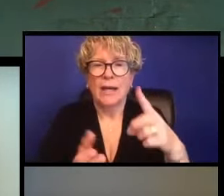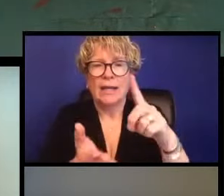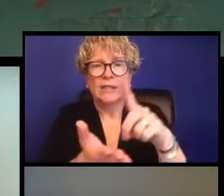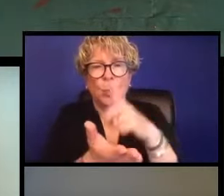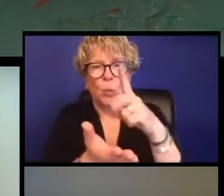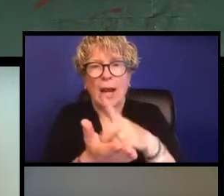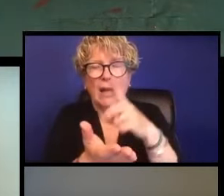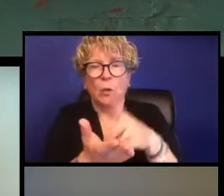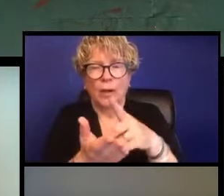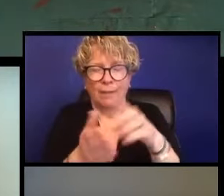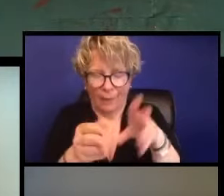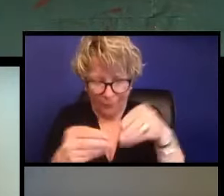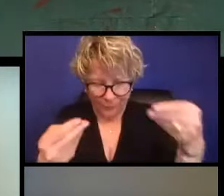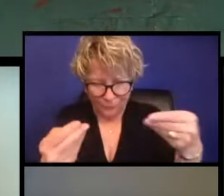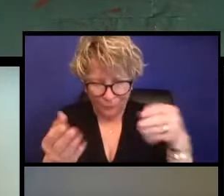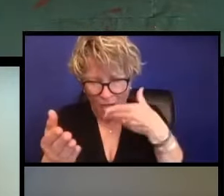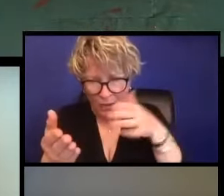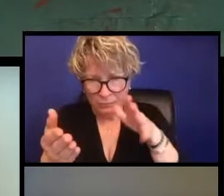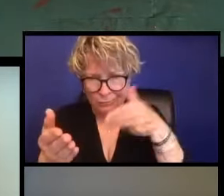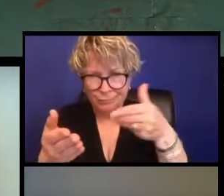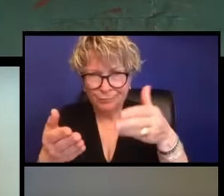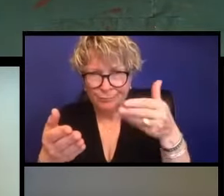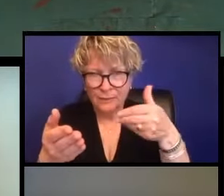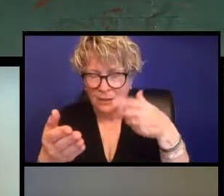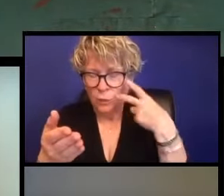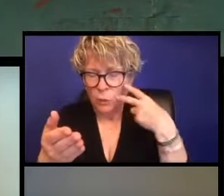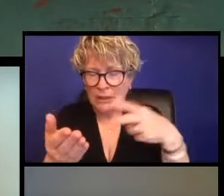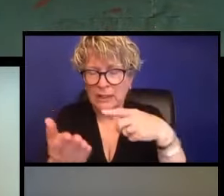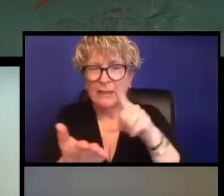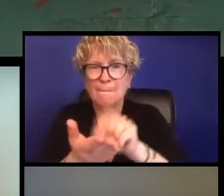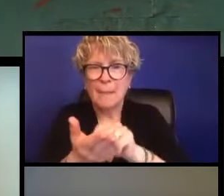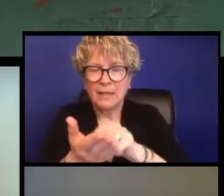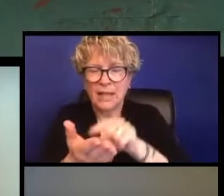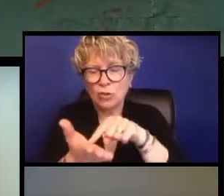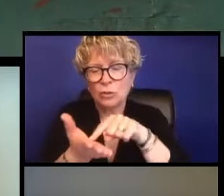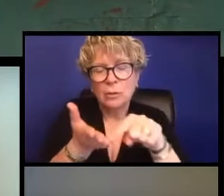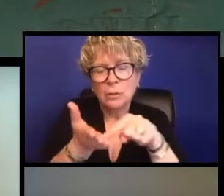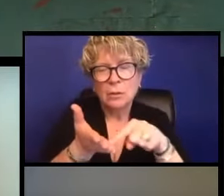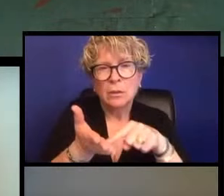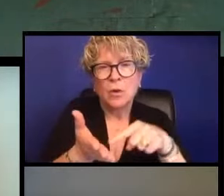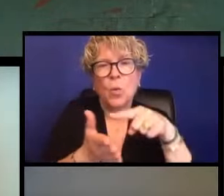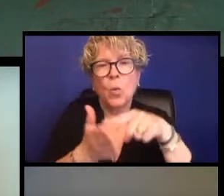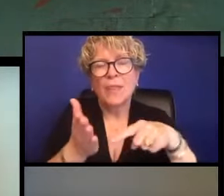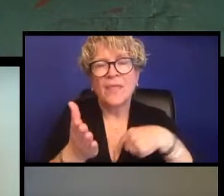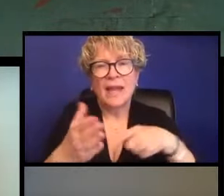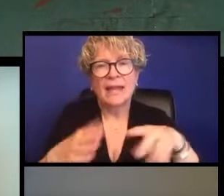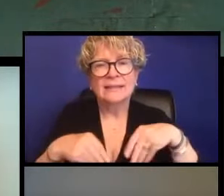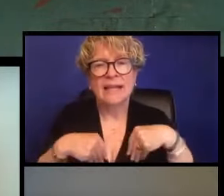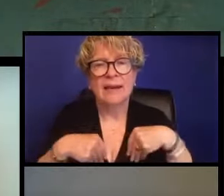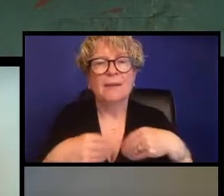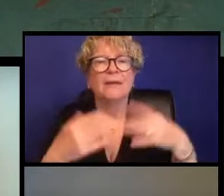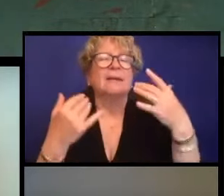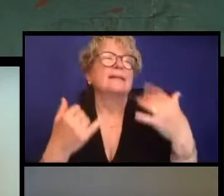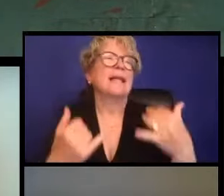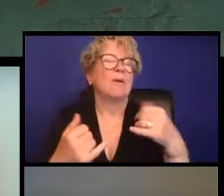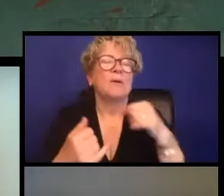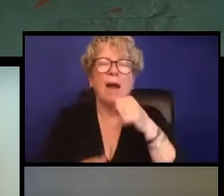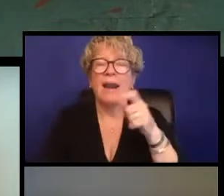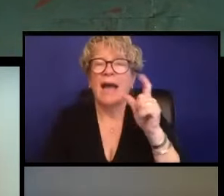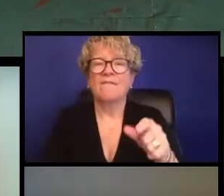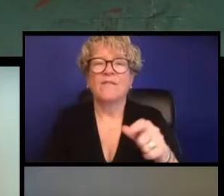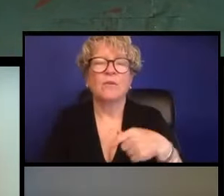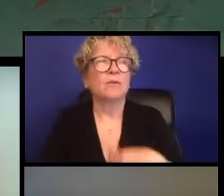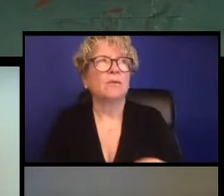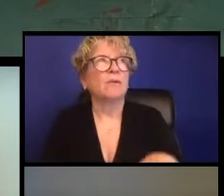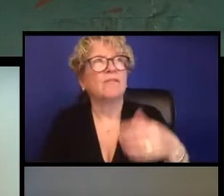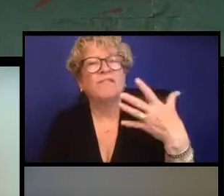and look up what, you know, publications were accepting. Now I don't need to do that. There are at least 5-6 blogs that tell